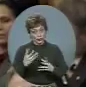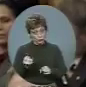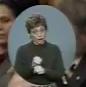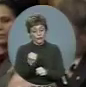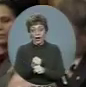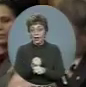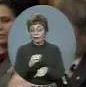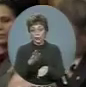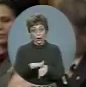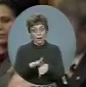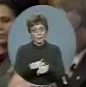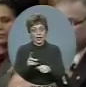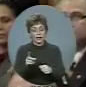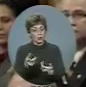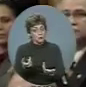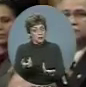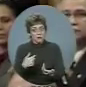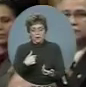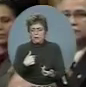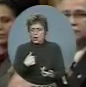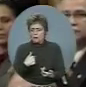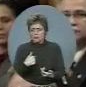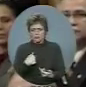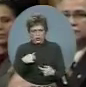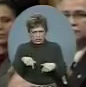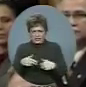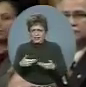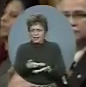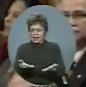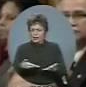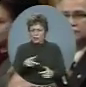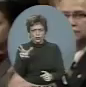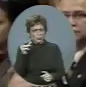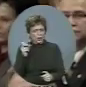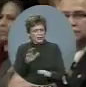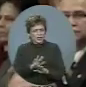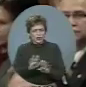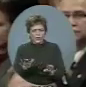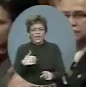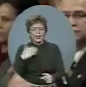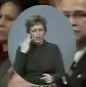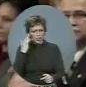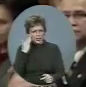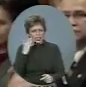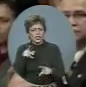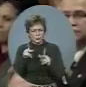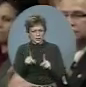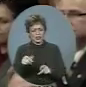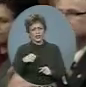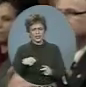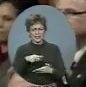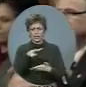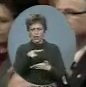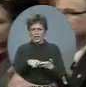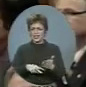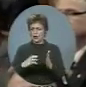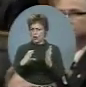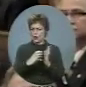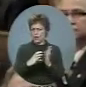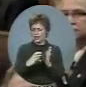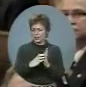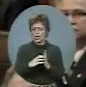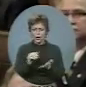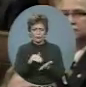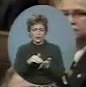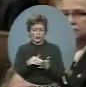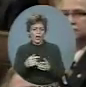I know there was an effort to read an article. I often hear those done by members on the other side. But the real question is why the member for Etobicoke Lakeshore, with all the things